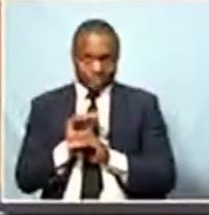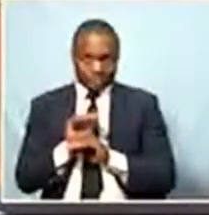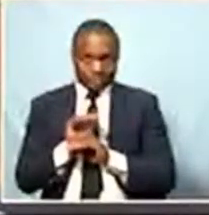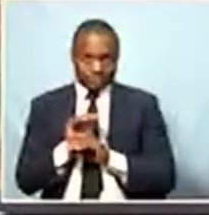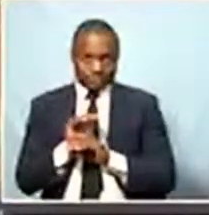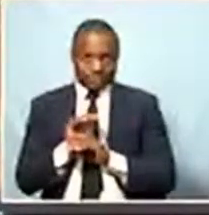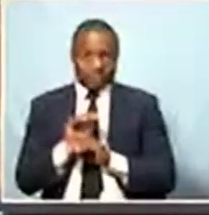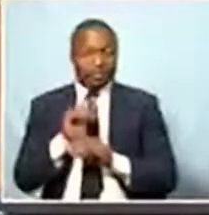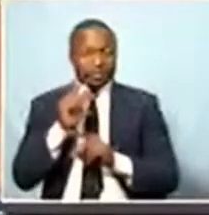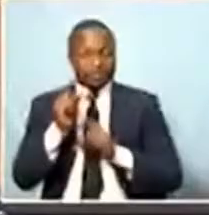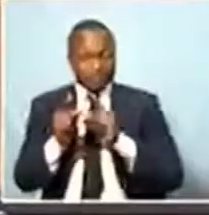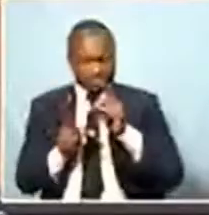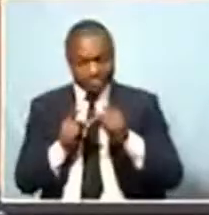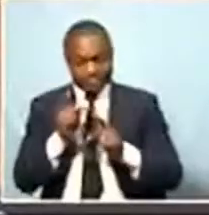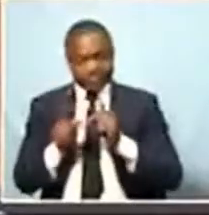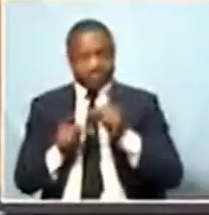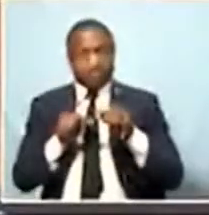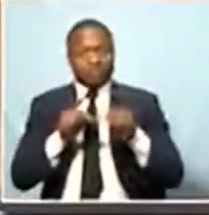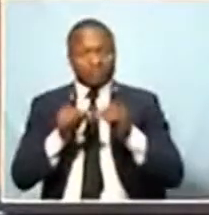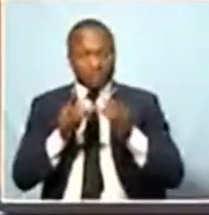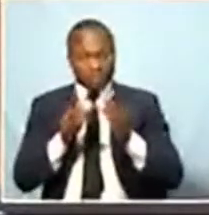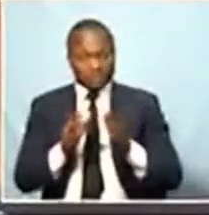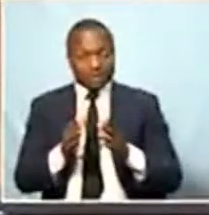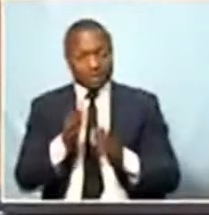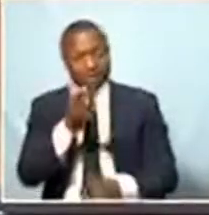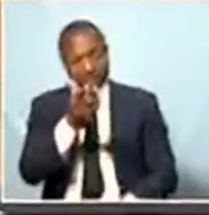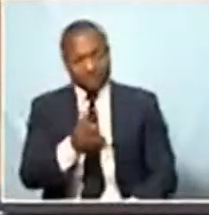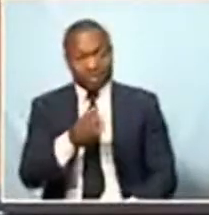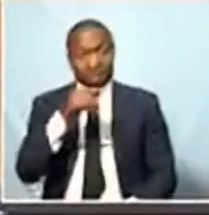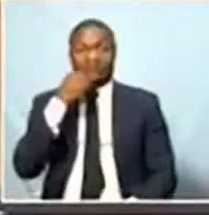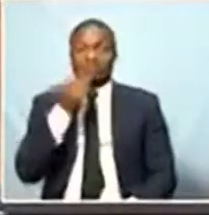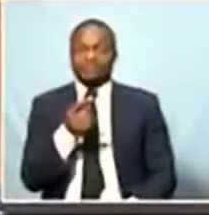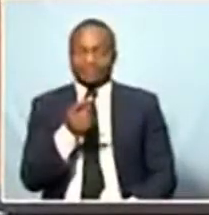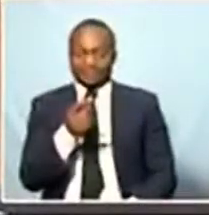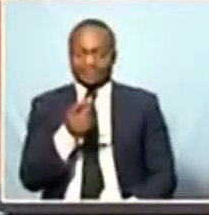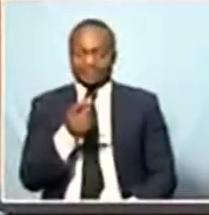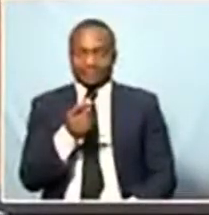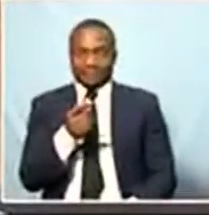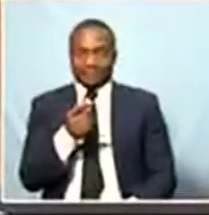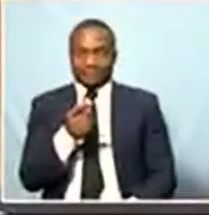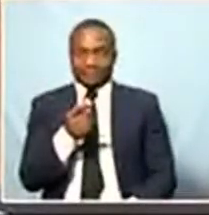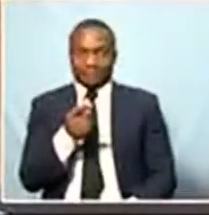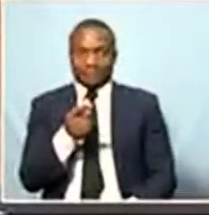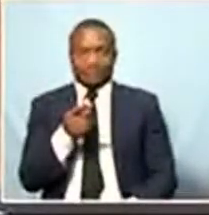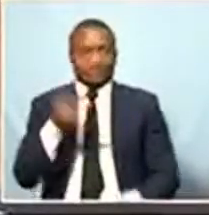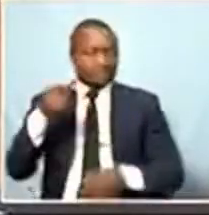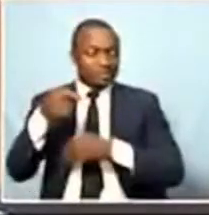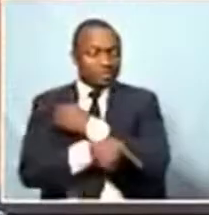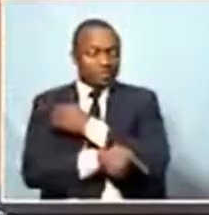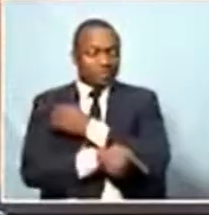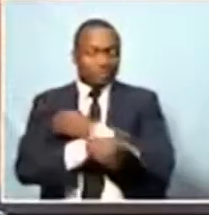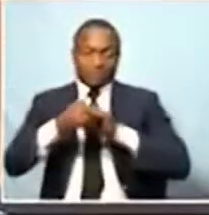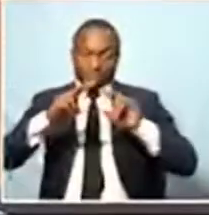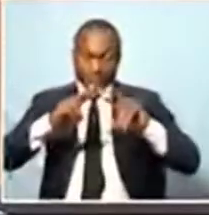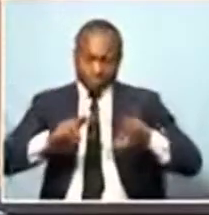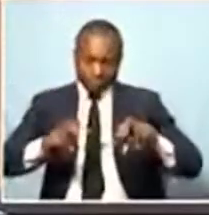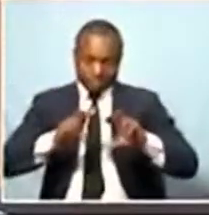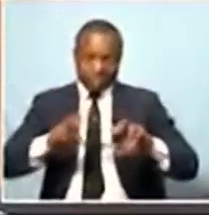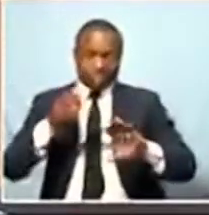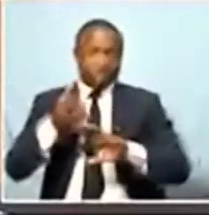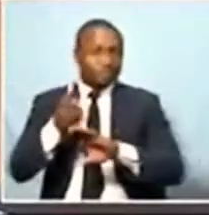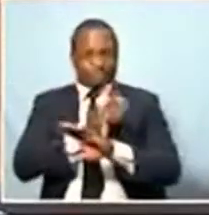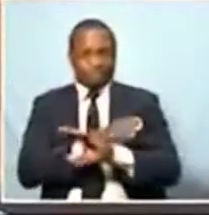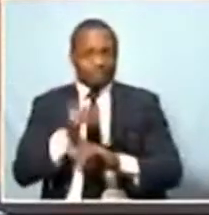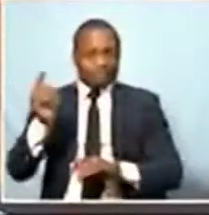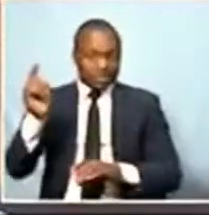process that the director there has said about thoroughly investigating before coming out